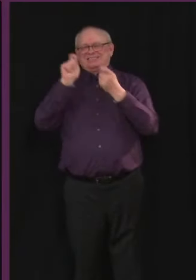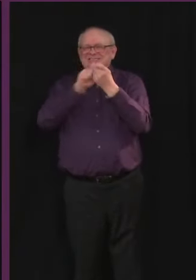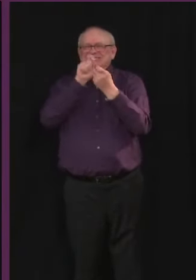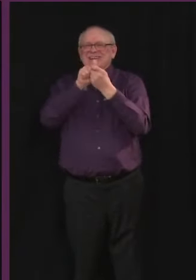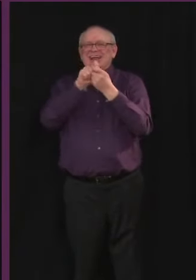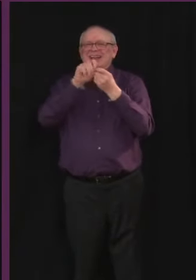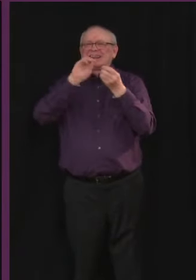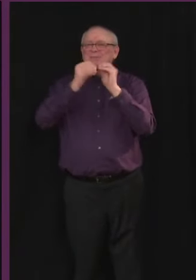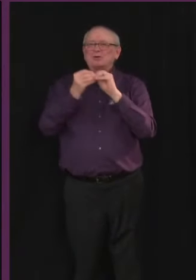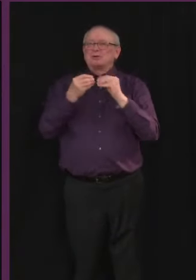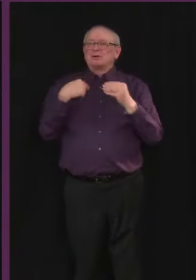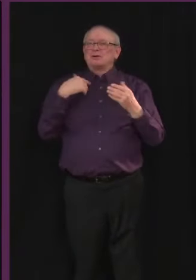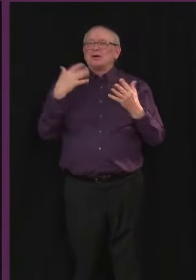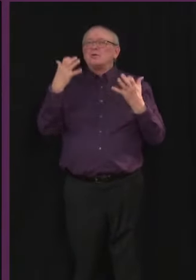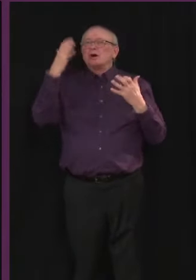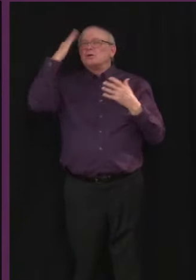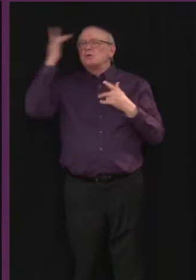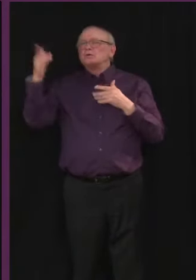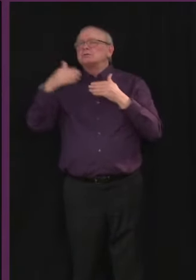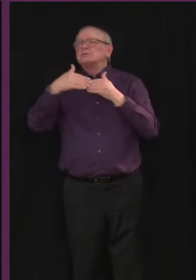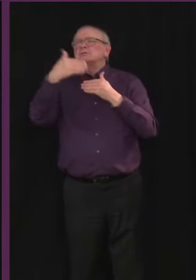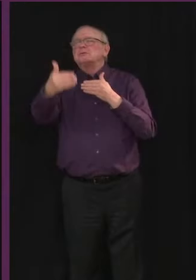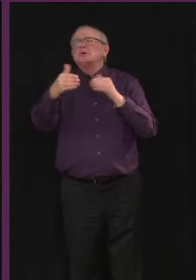how do you quantify concerning growth?